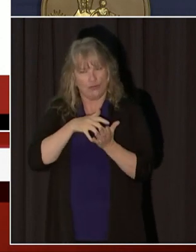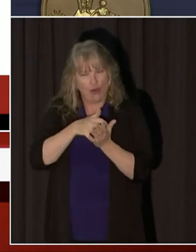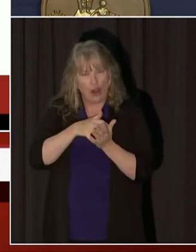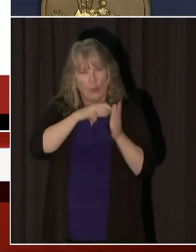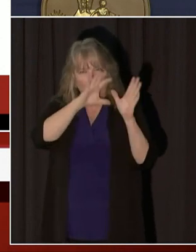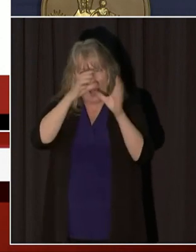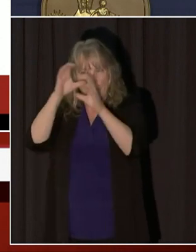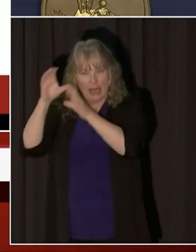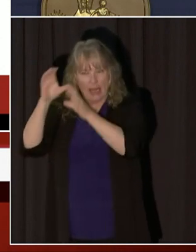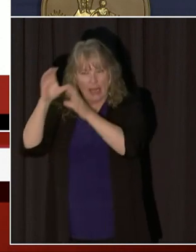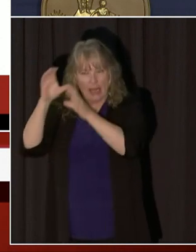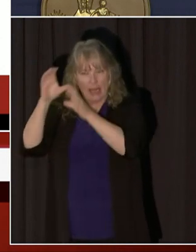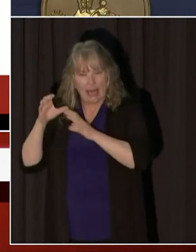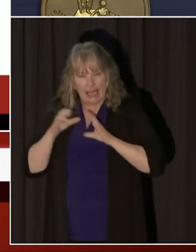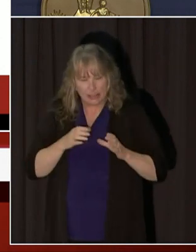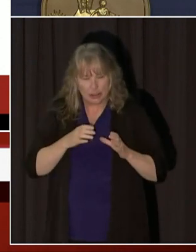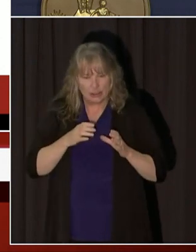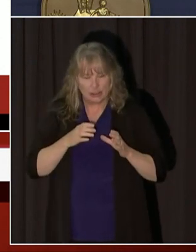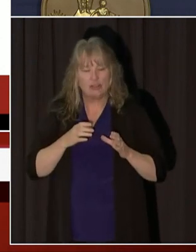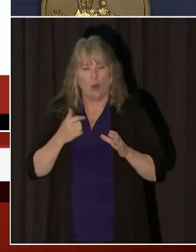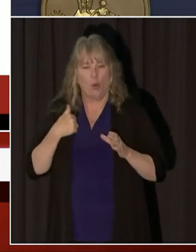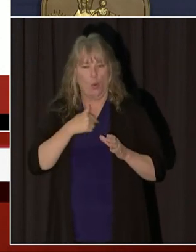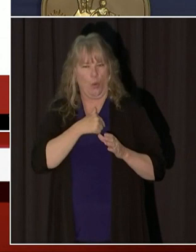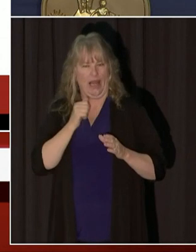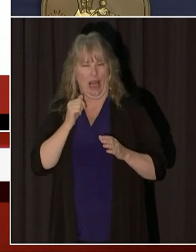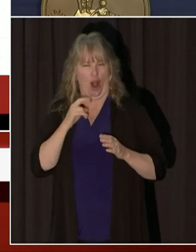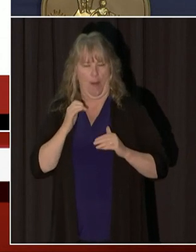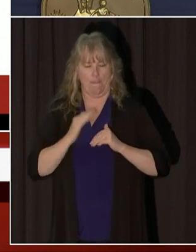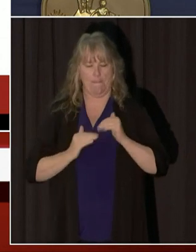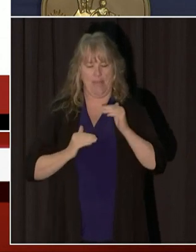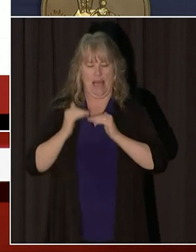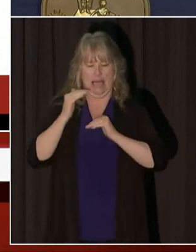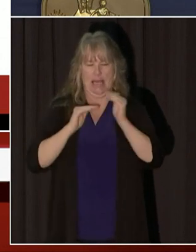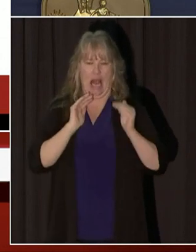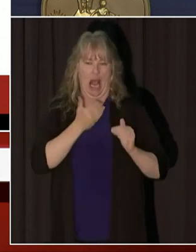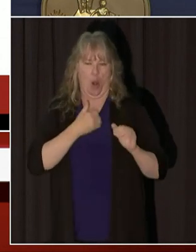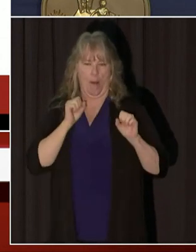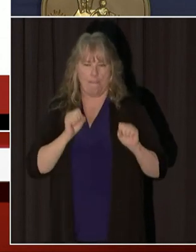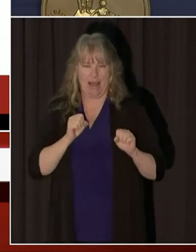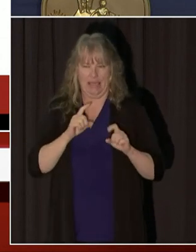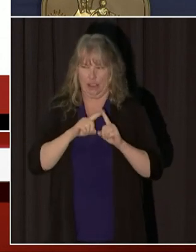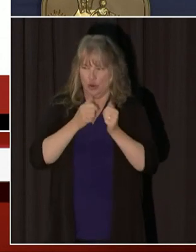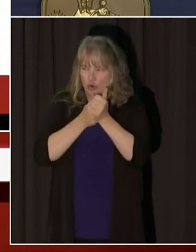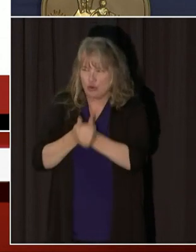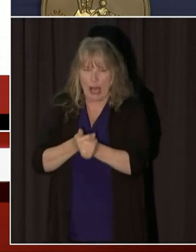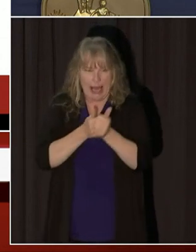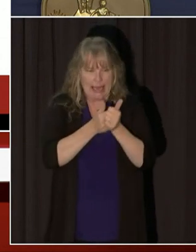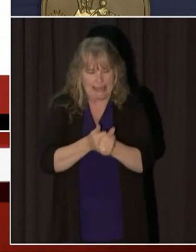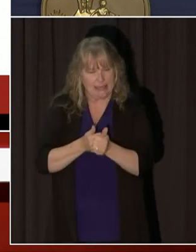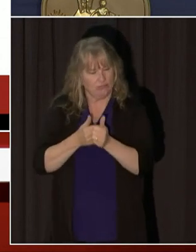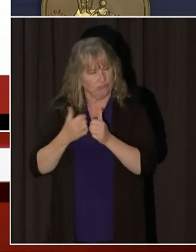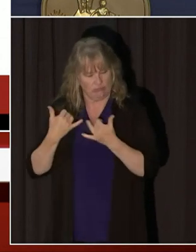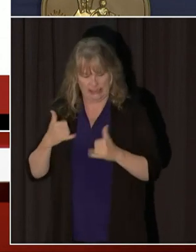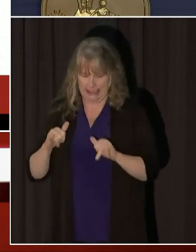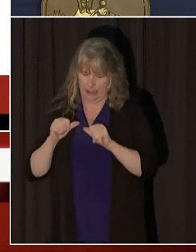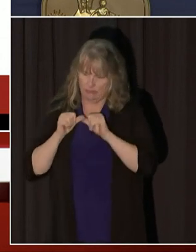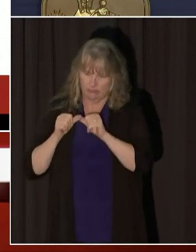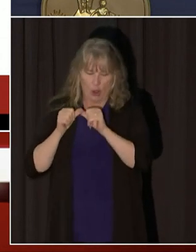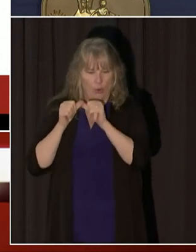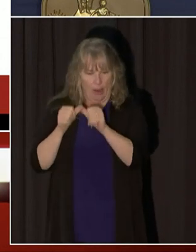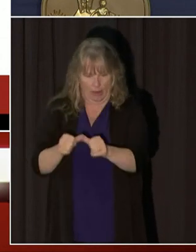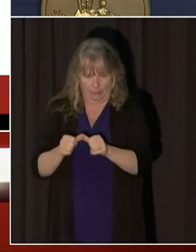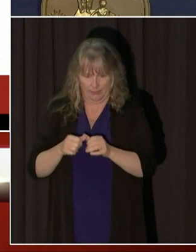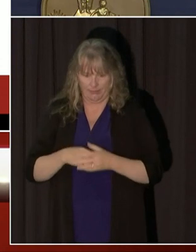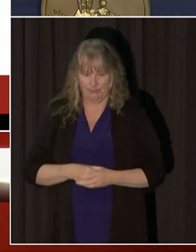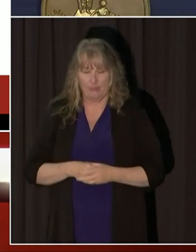close contacts. So building out our ability to contact trace is ongoing. The purpose